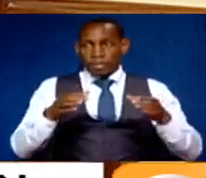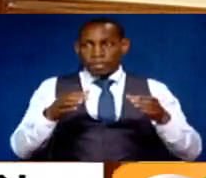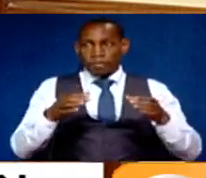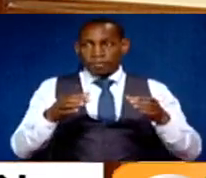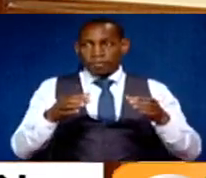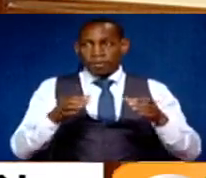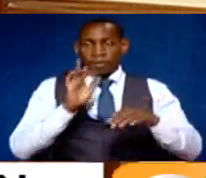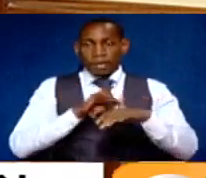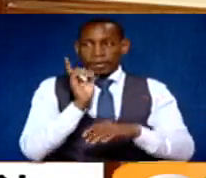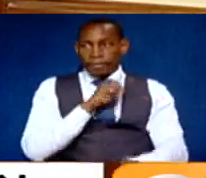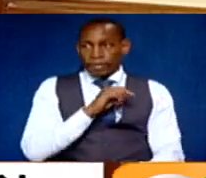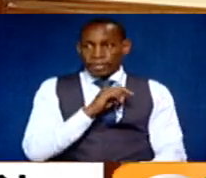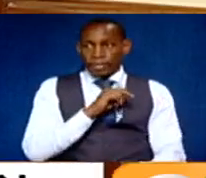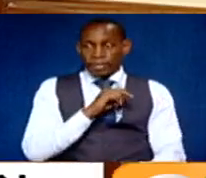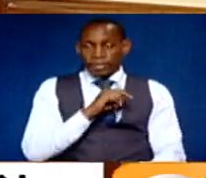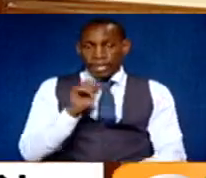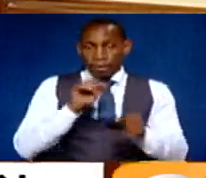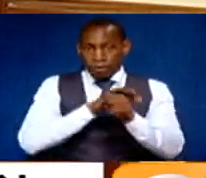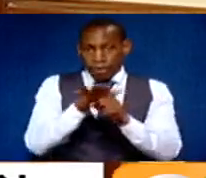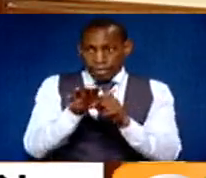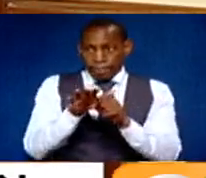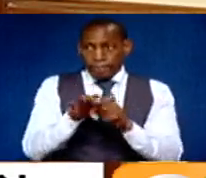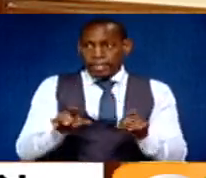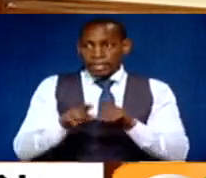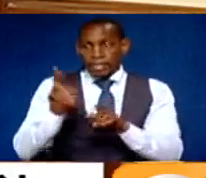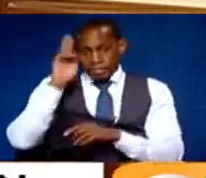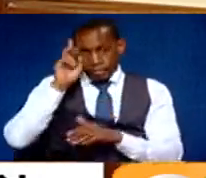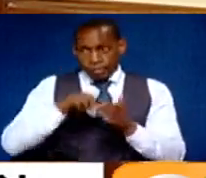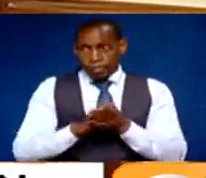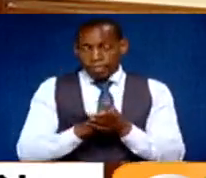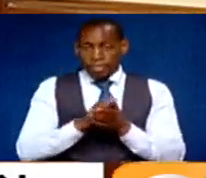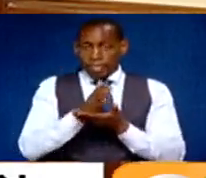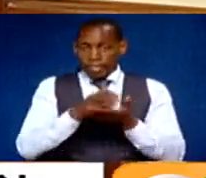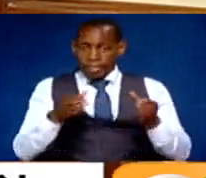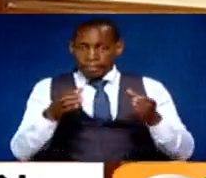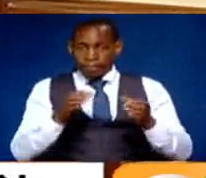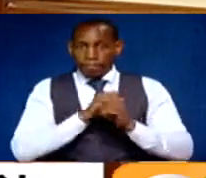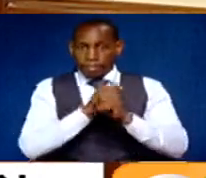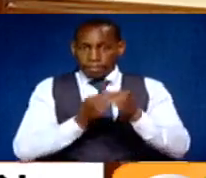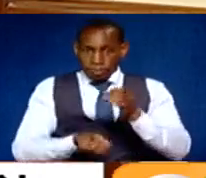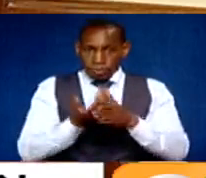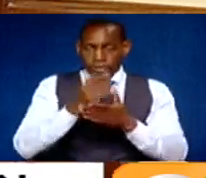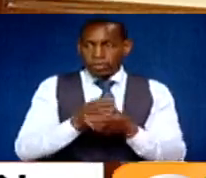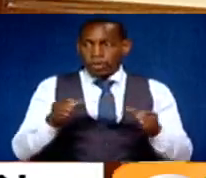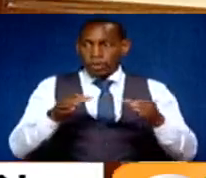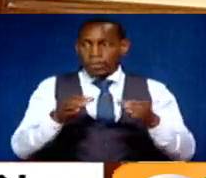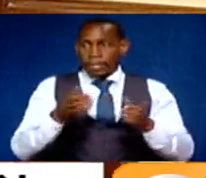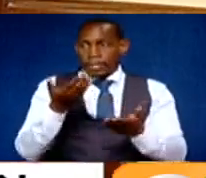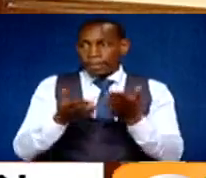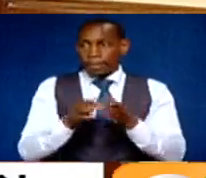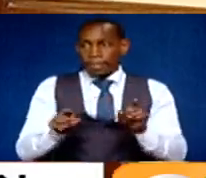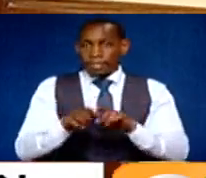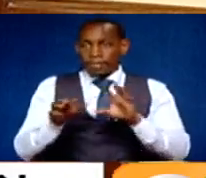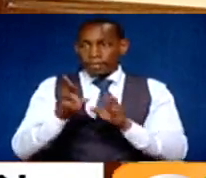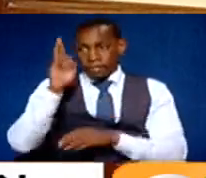guess, getting infected with Omicron. Yeah. And for that reason, there was some immunity in most of the population. And that may be part of the reason